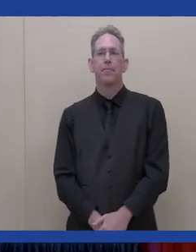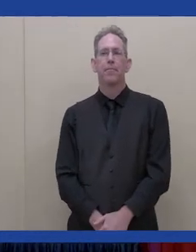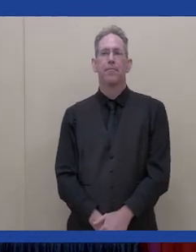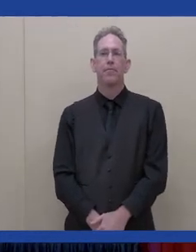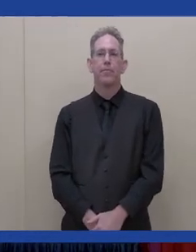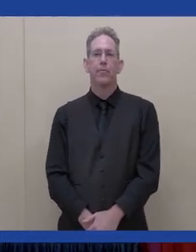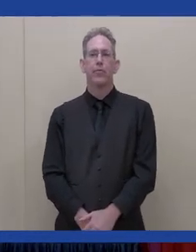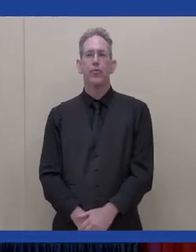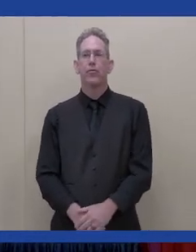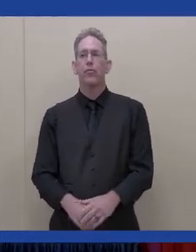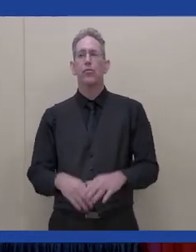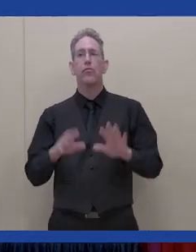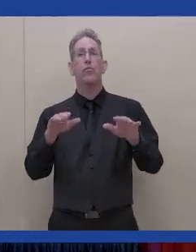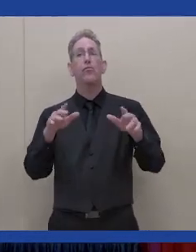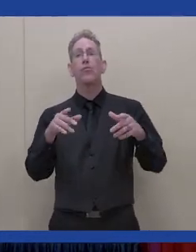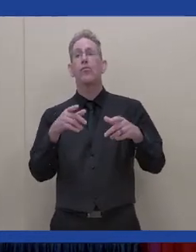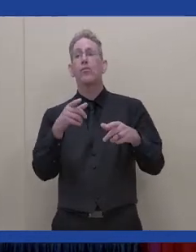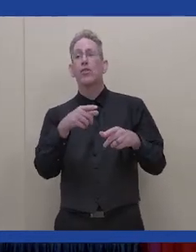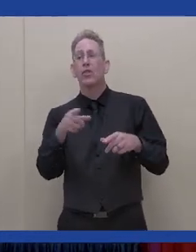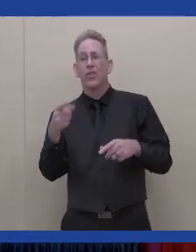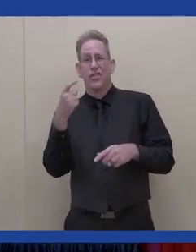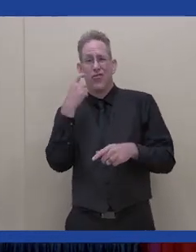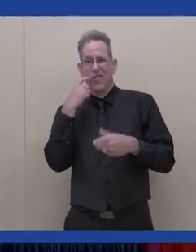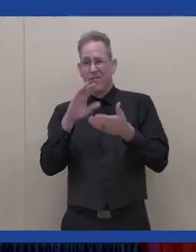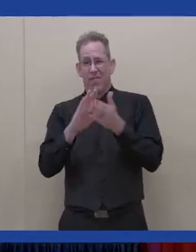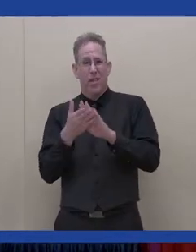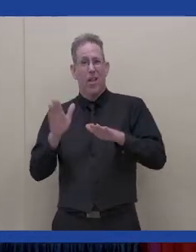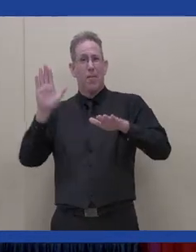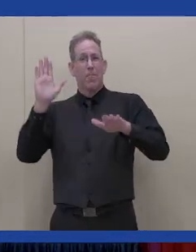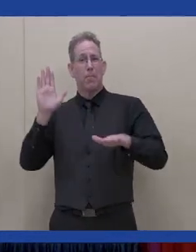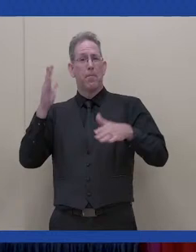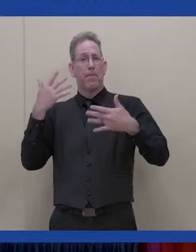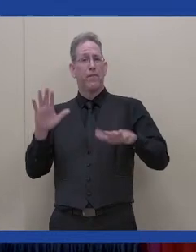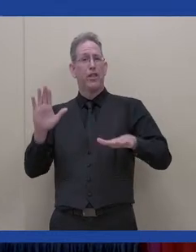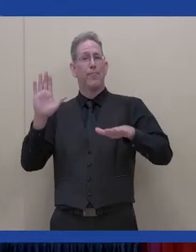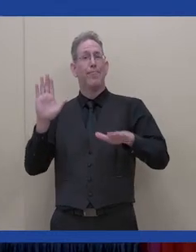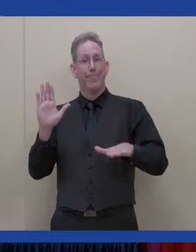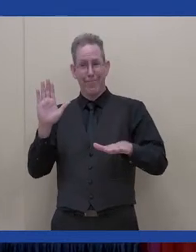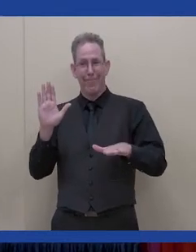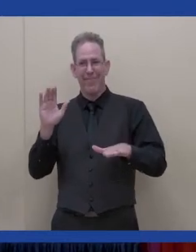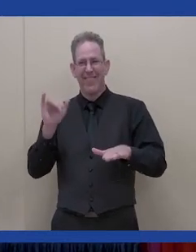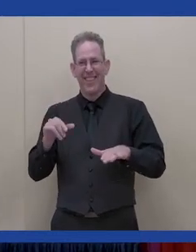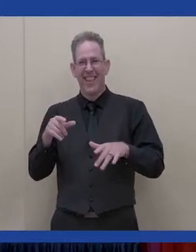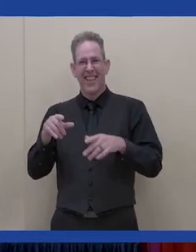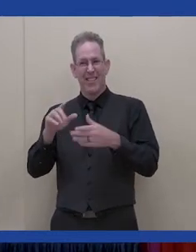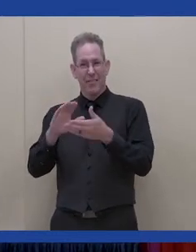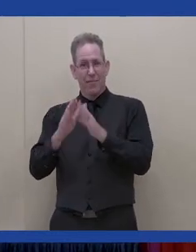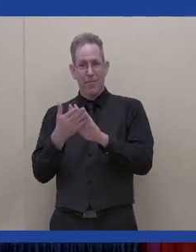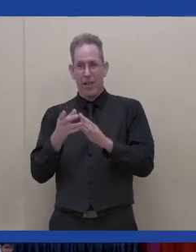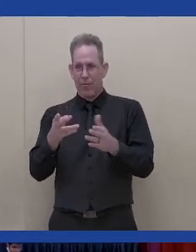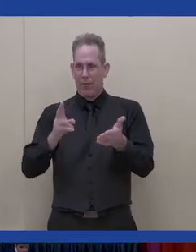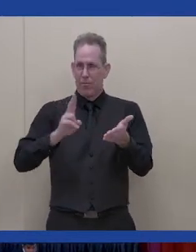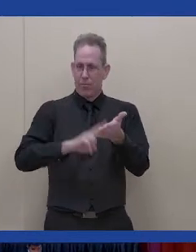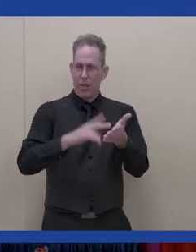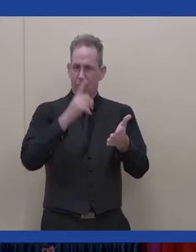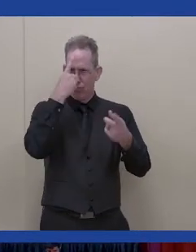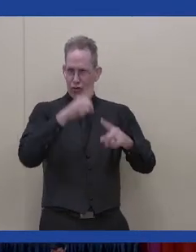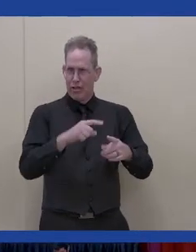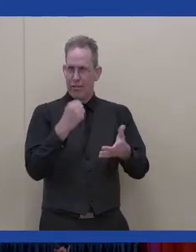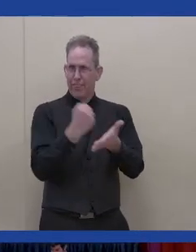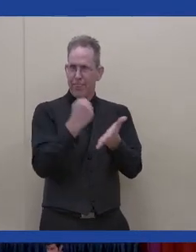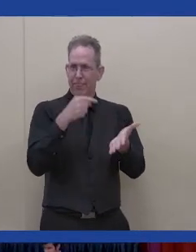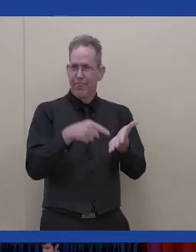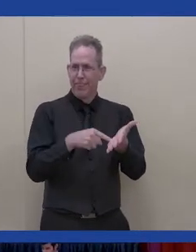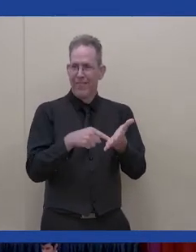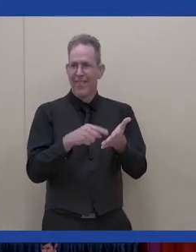for those of you who just took that oath, you will want to sign this paper and then return it to Lori